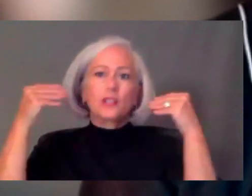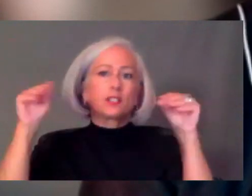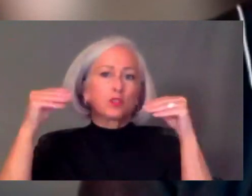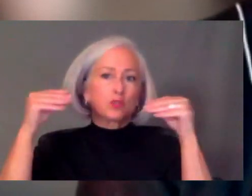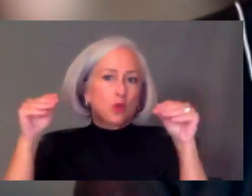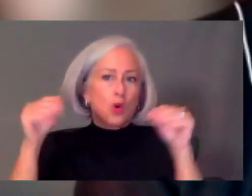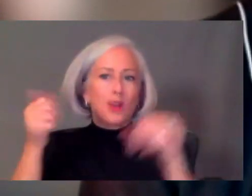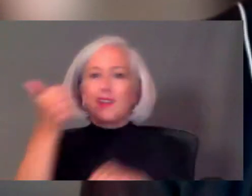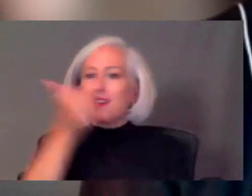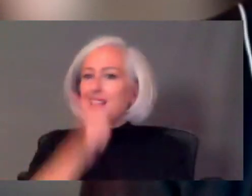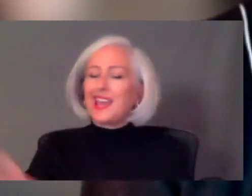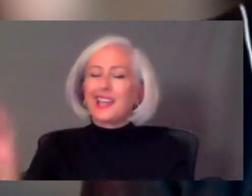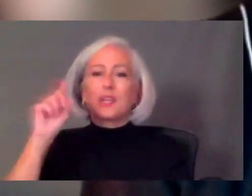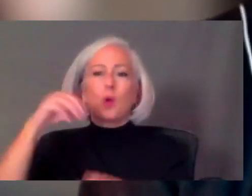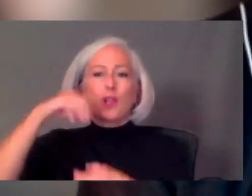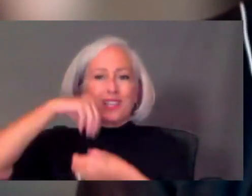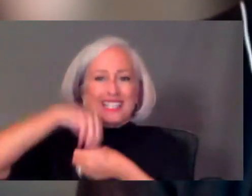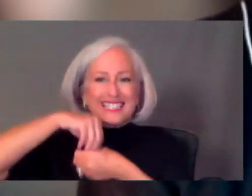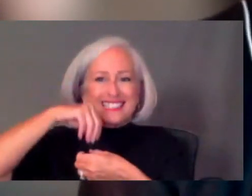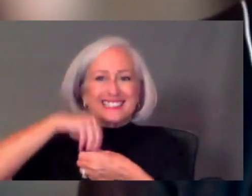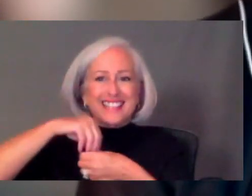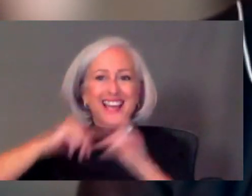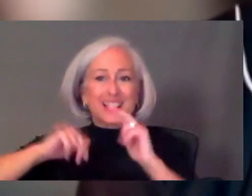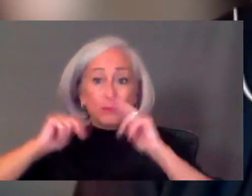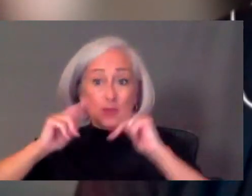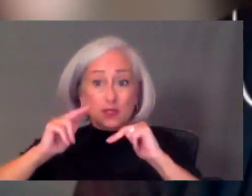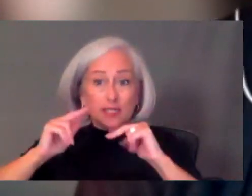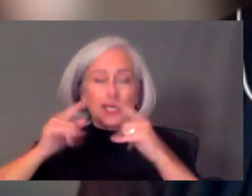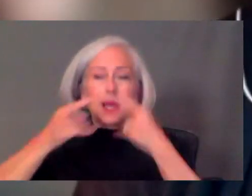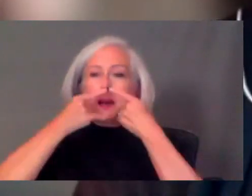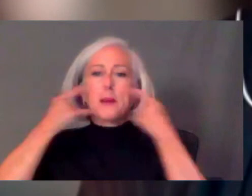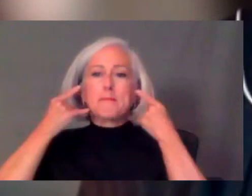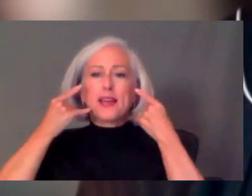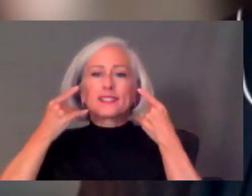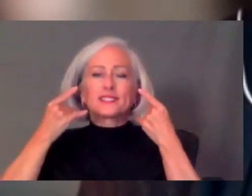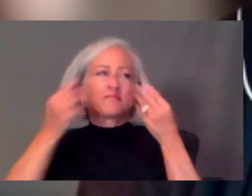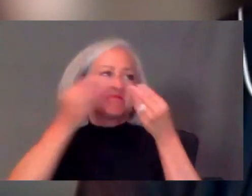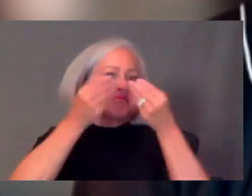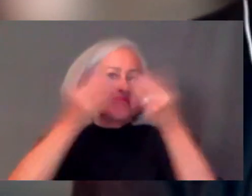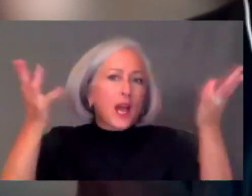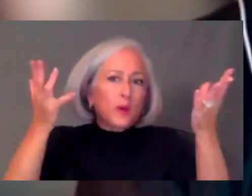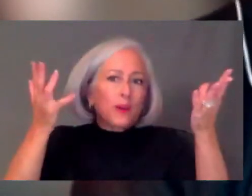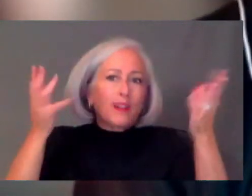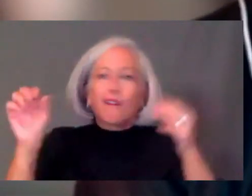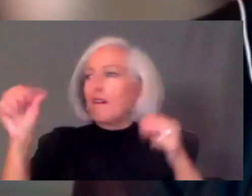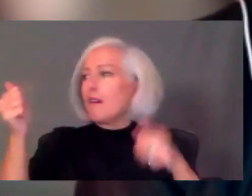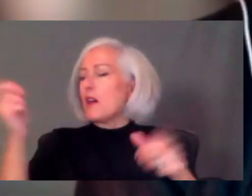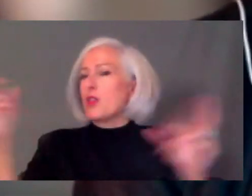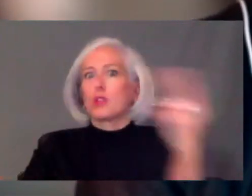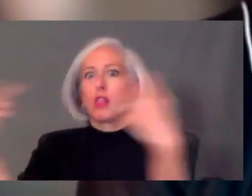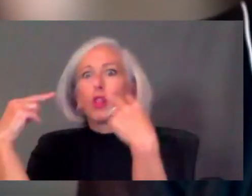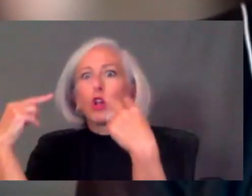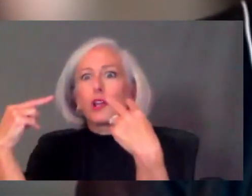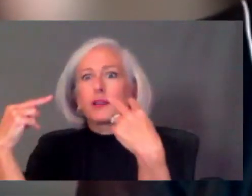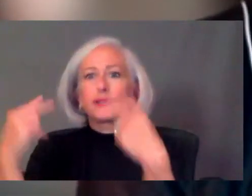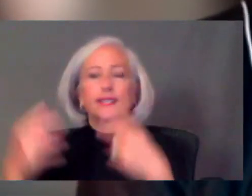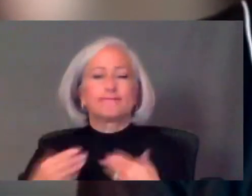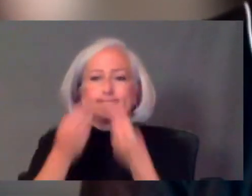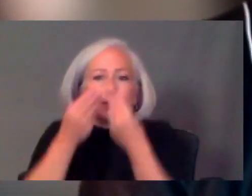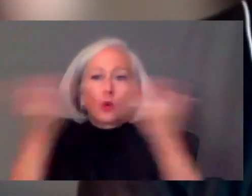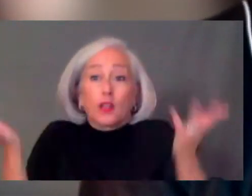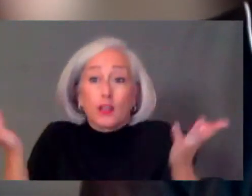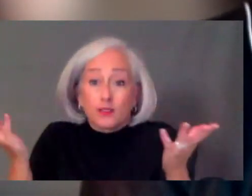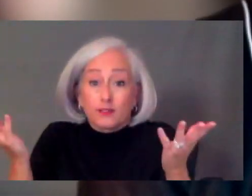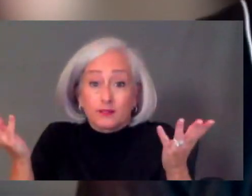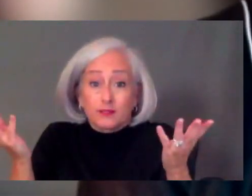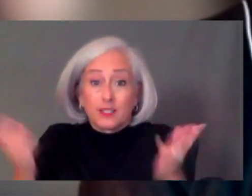it. Yeah, I'm with you entirely. We just do it because it makes so much difference, and it does bring peace of mind.